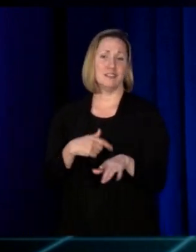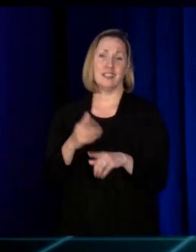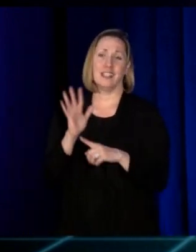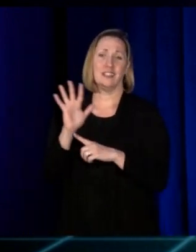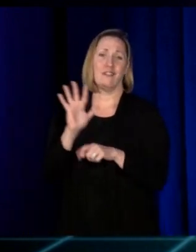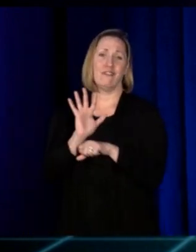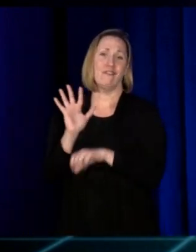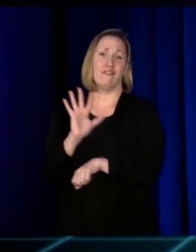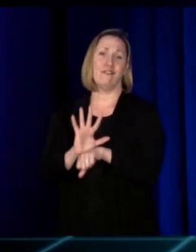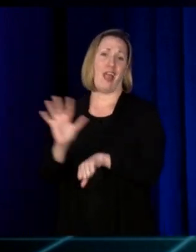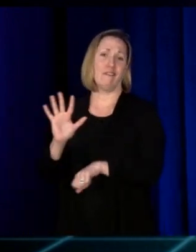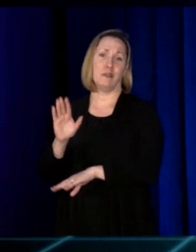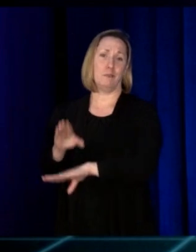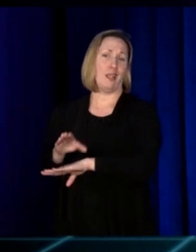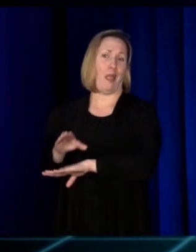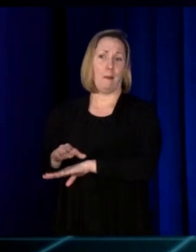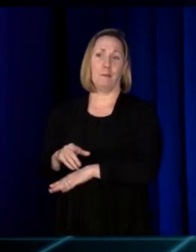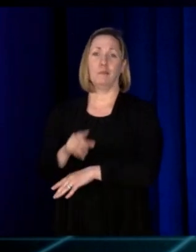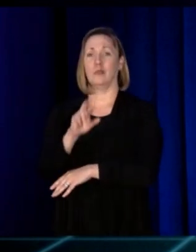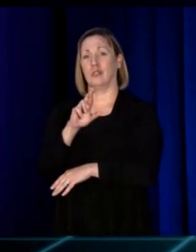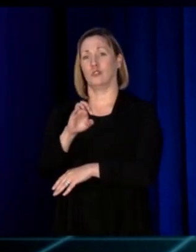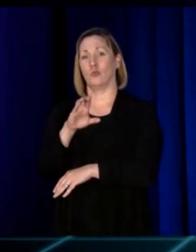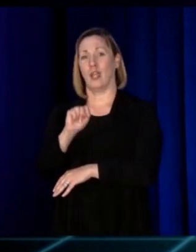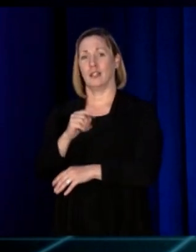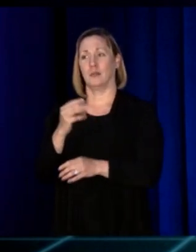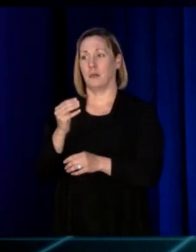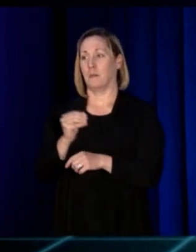p.m., it's React Miami.